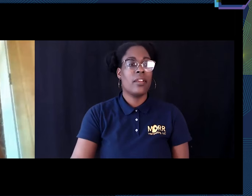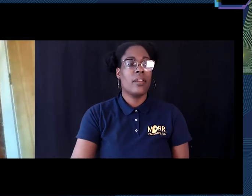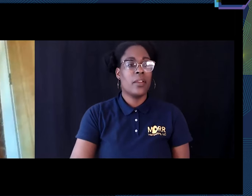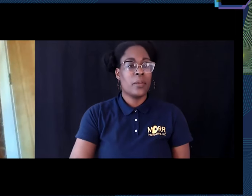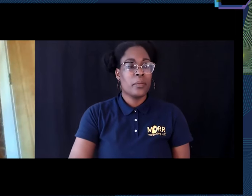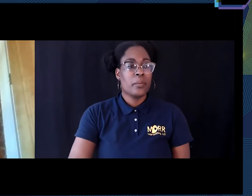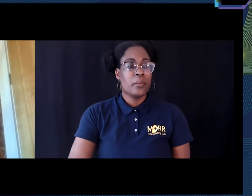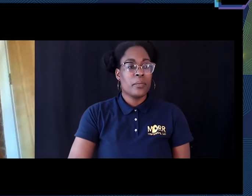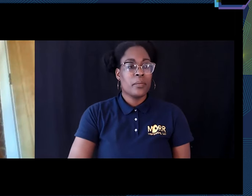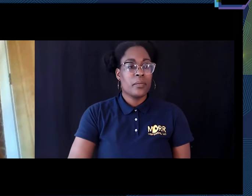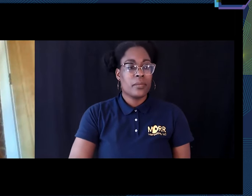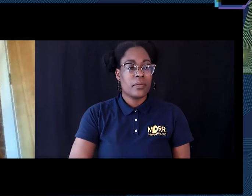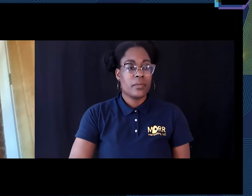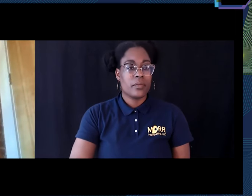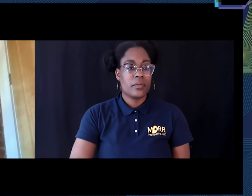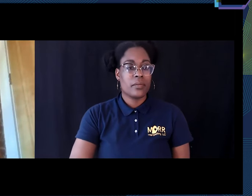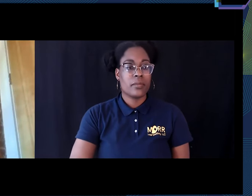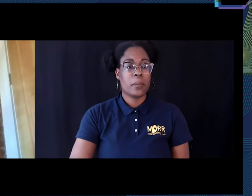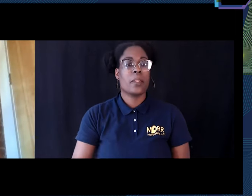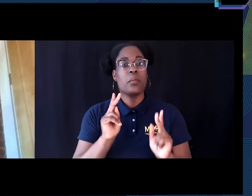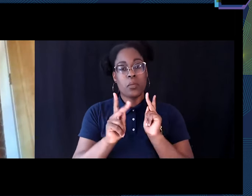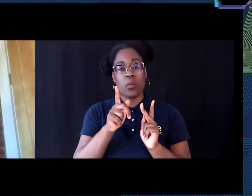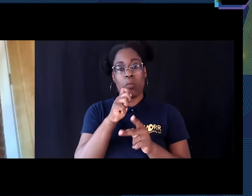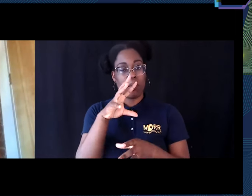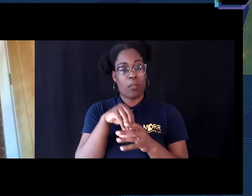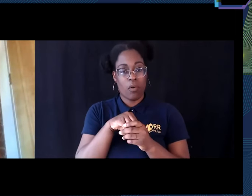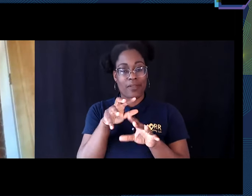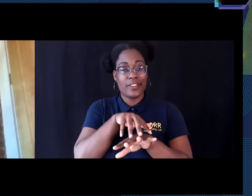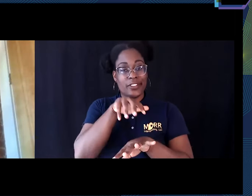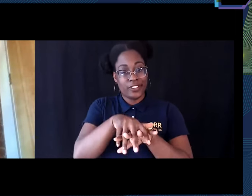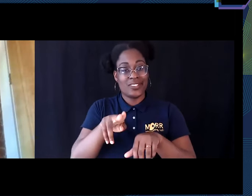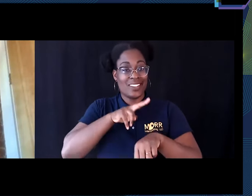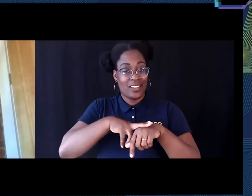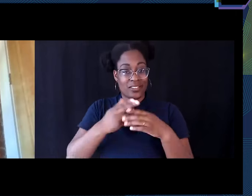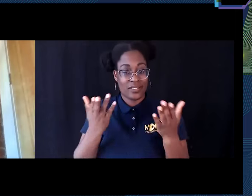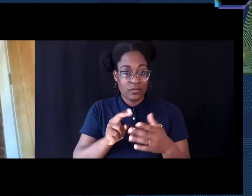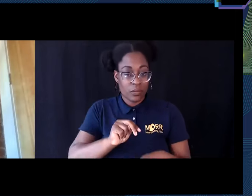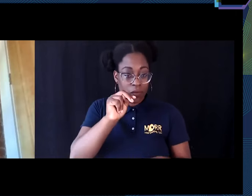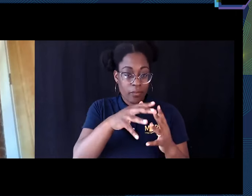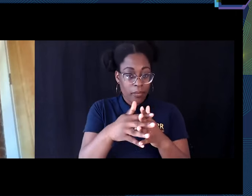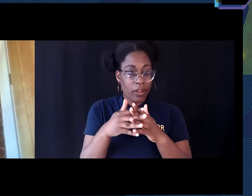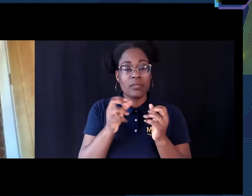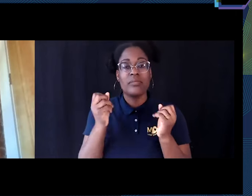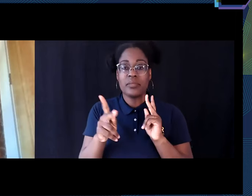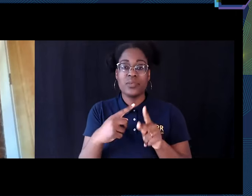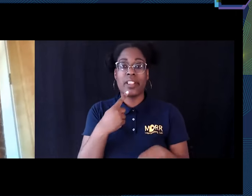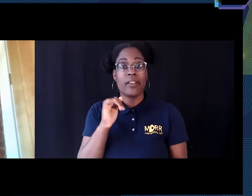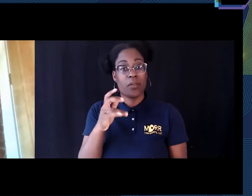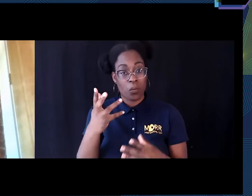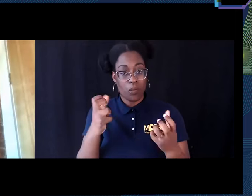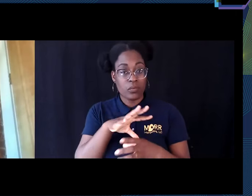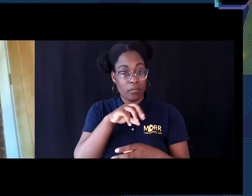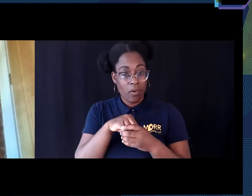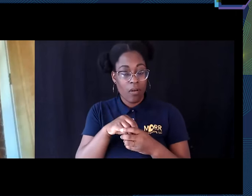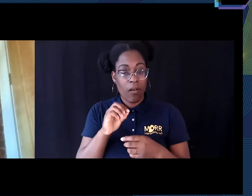who people who are part of Indigenous nations in North America. And the one thing they say is that if you want to be a part of a community, that you have to